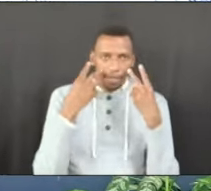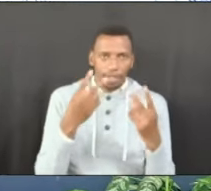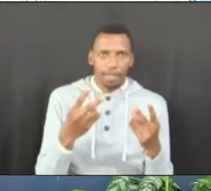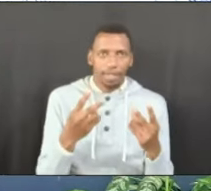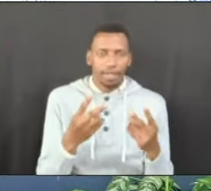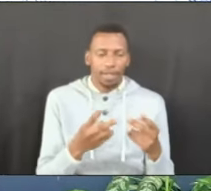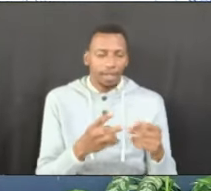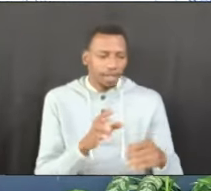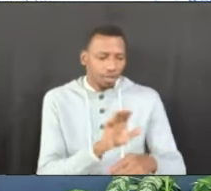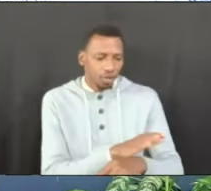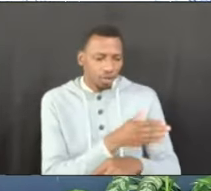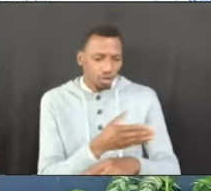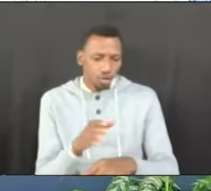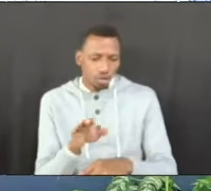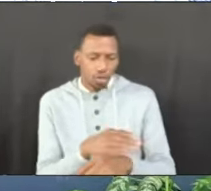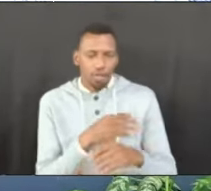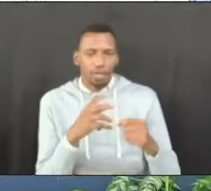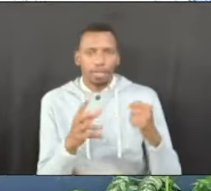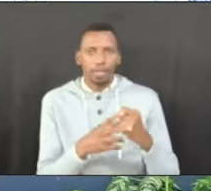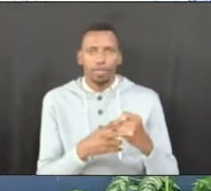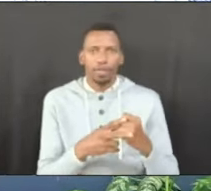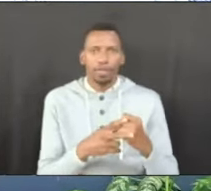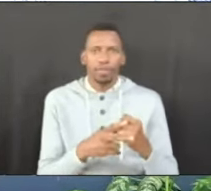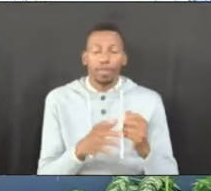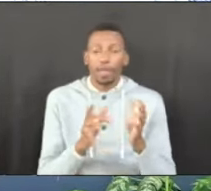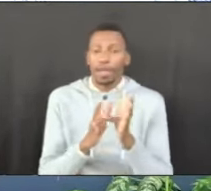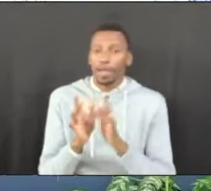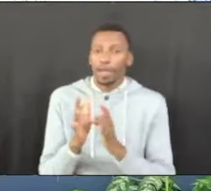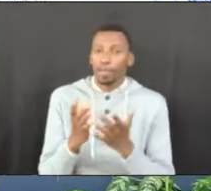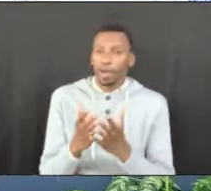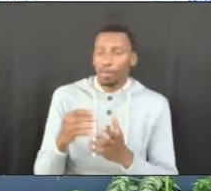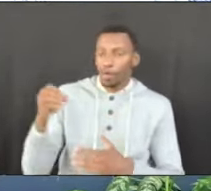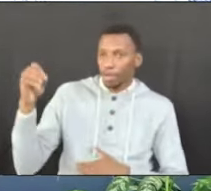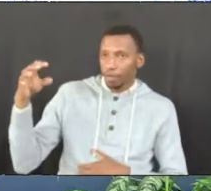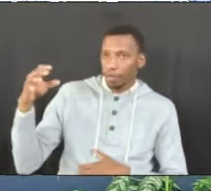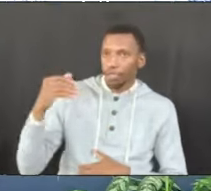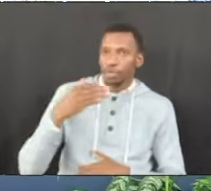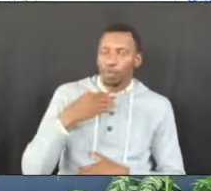songs in the book of Revelation. We want to wind up with